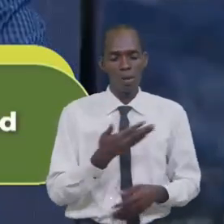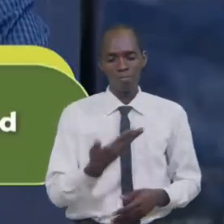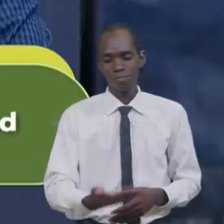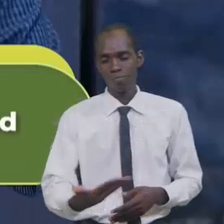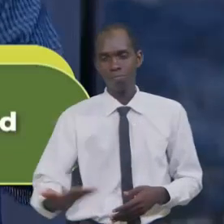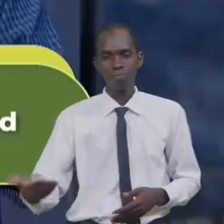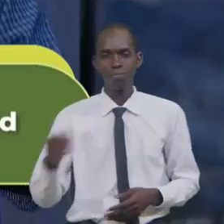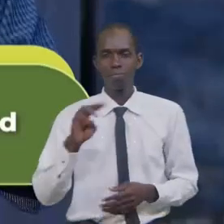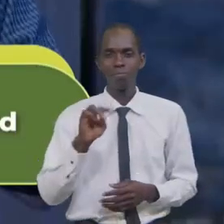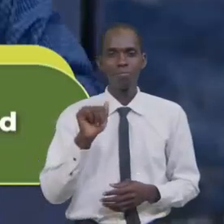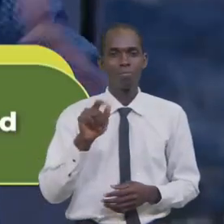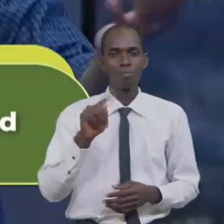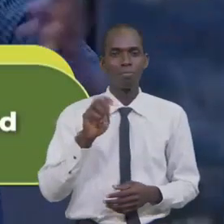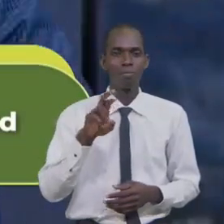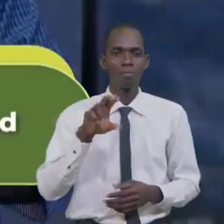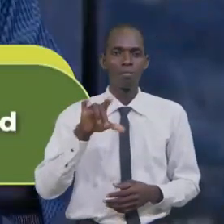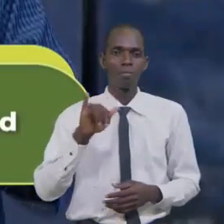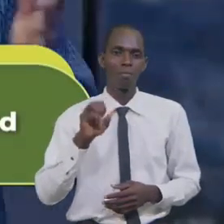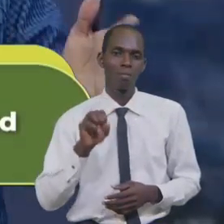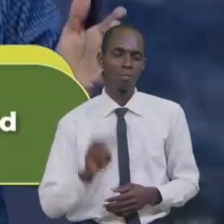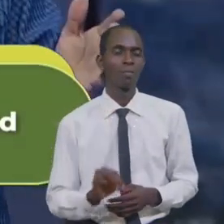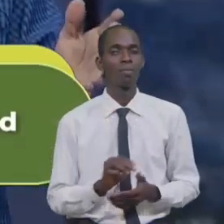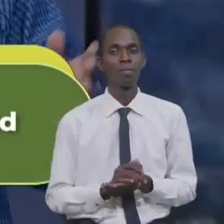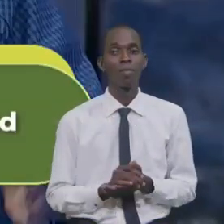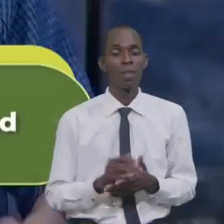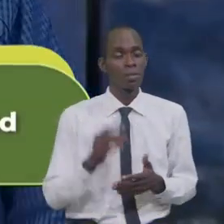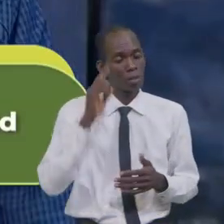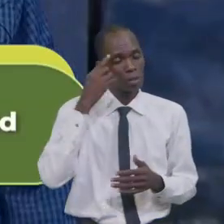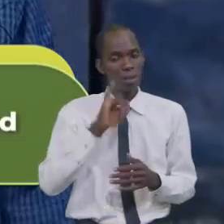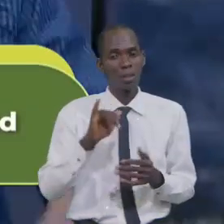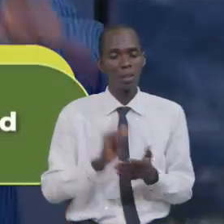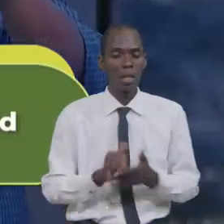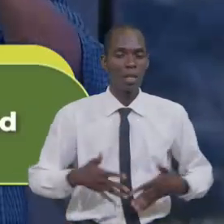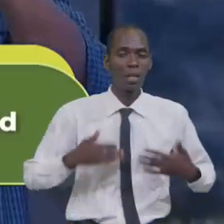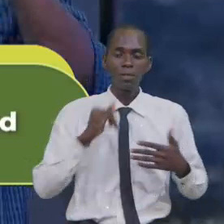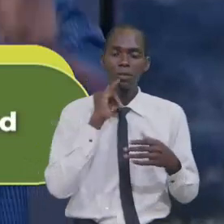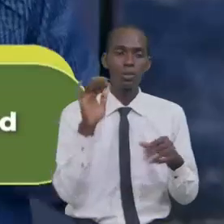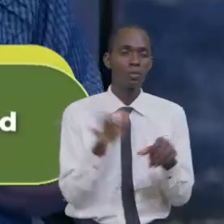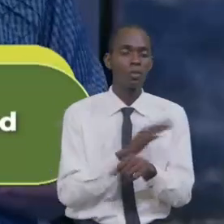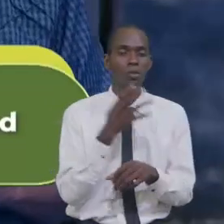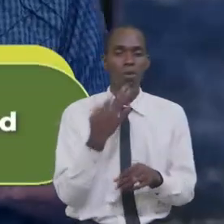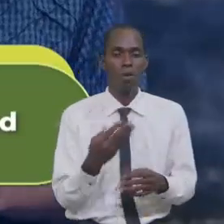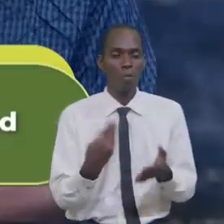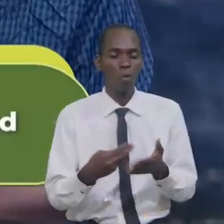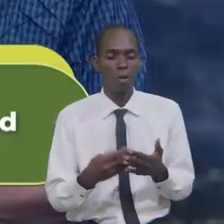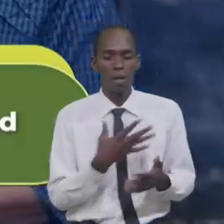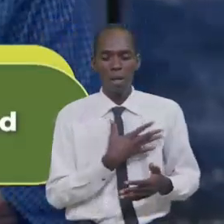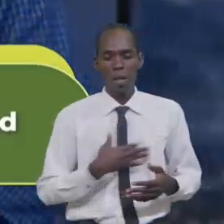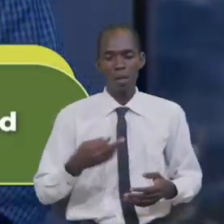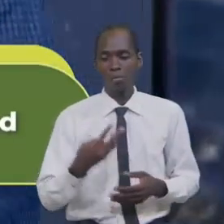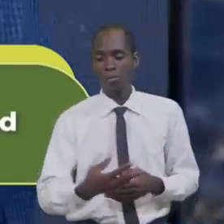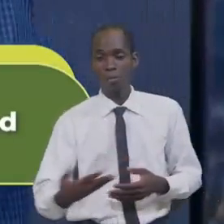of life is made up of money or materialism, the regrets they